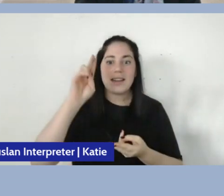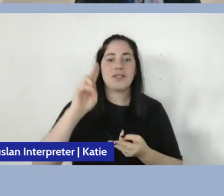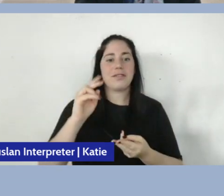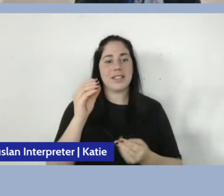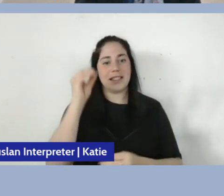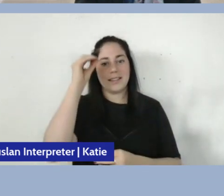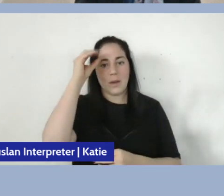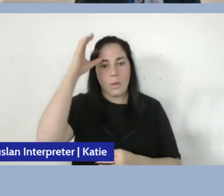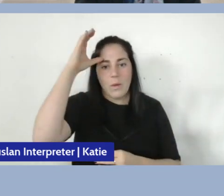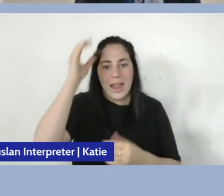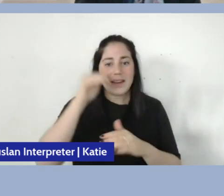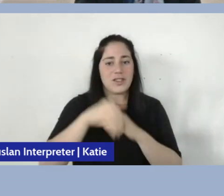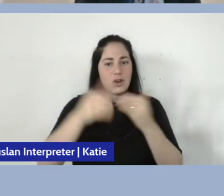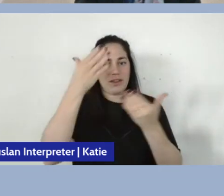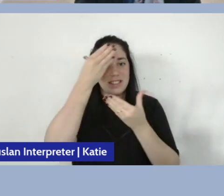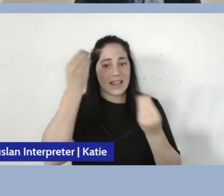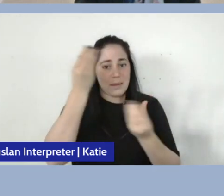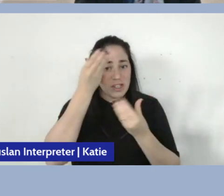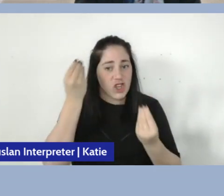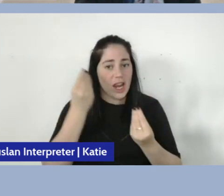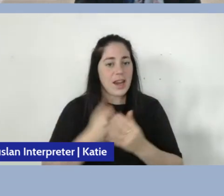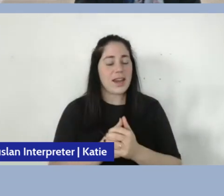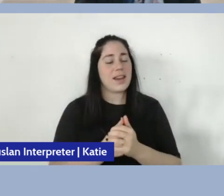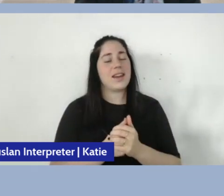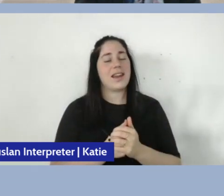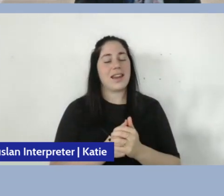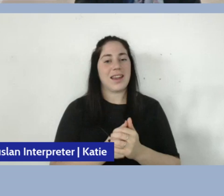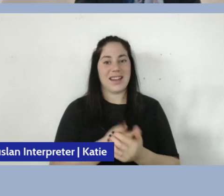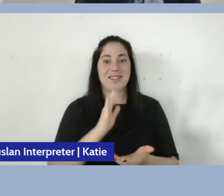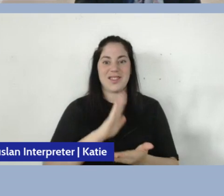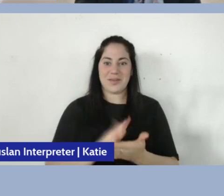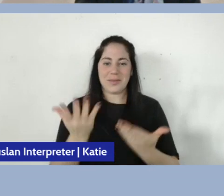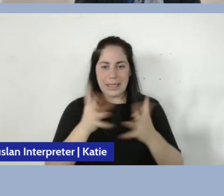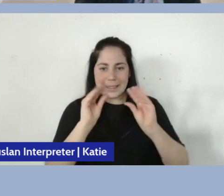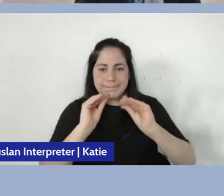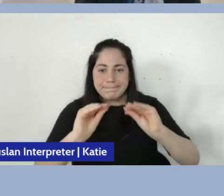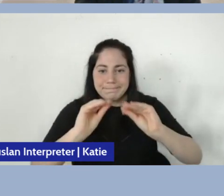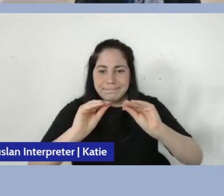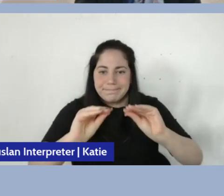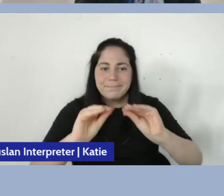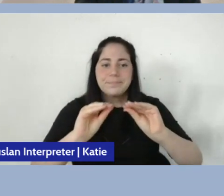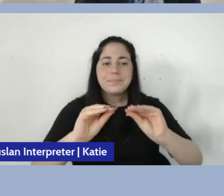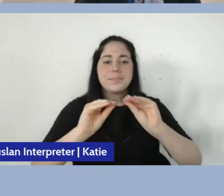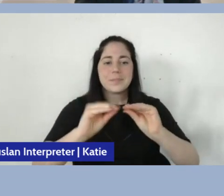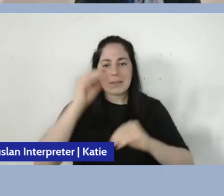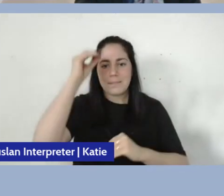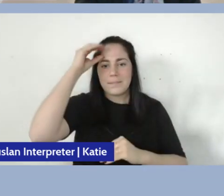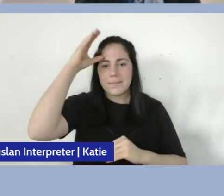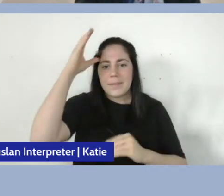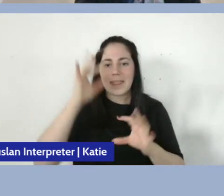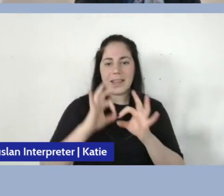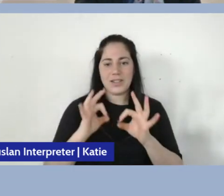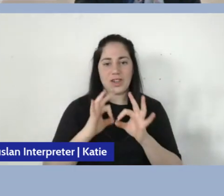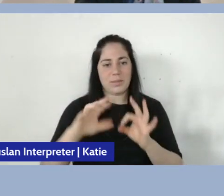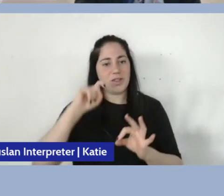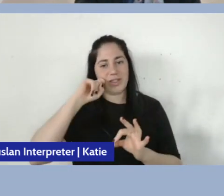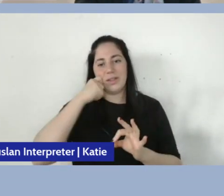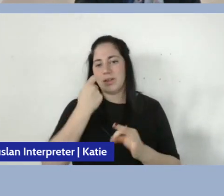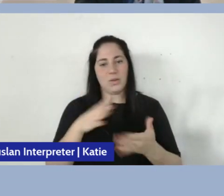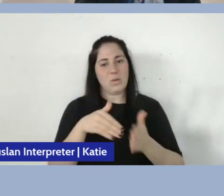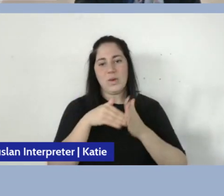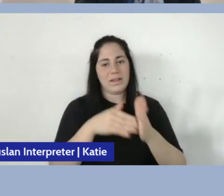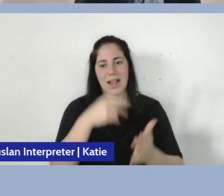dementia across the board and to really upskill interpreters is going to really help the sector